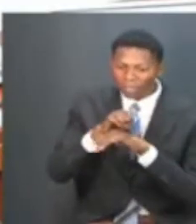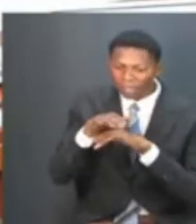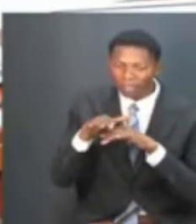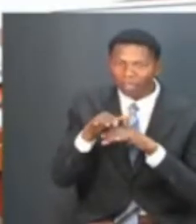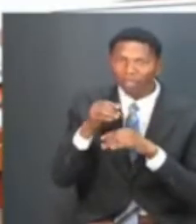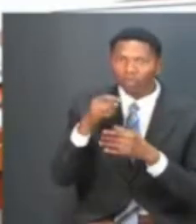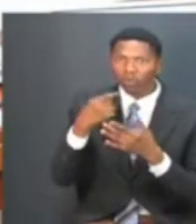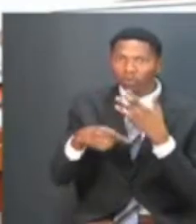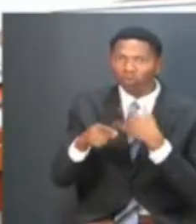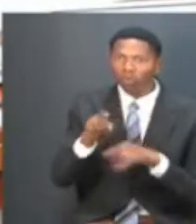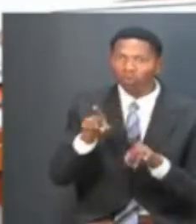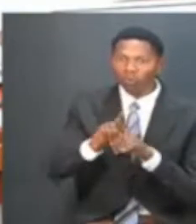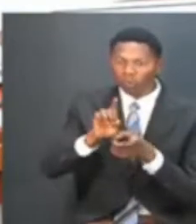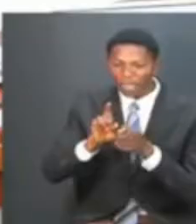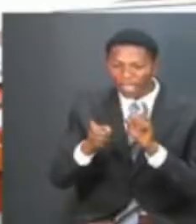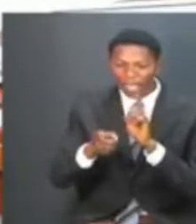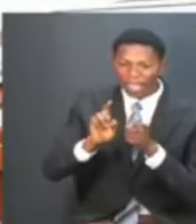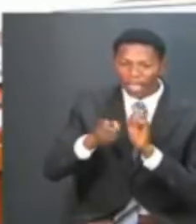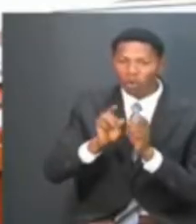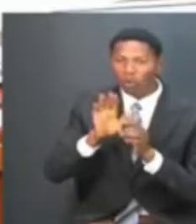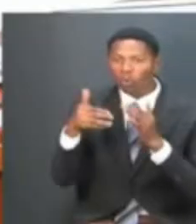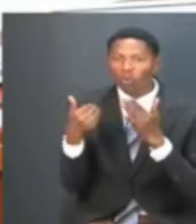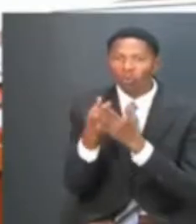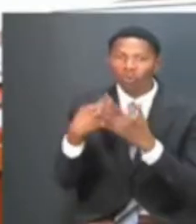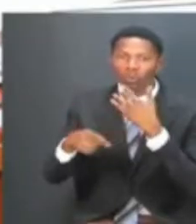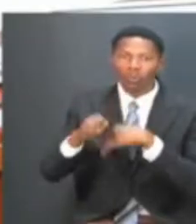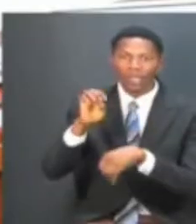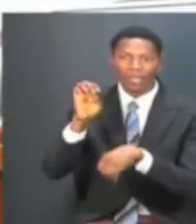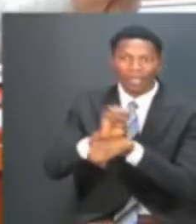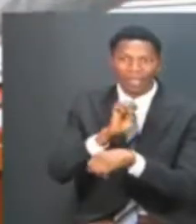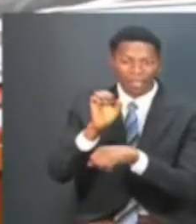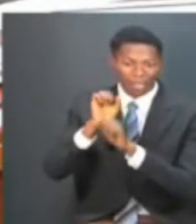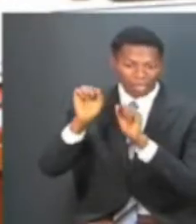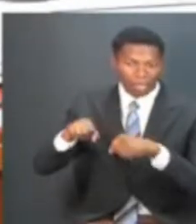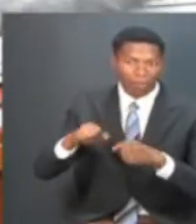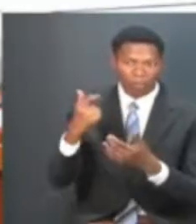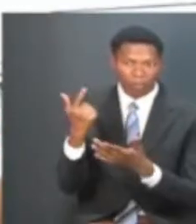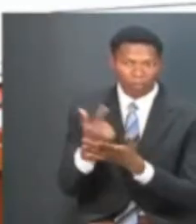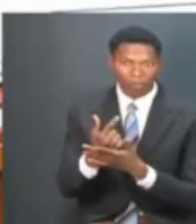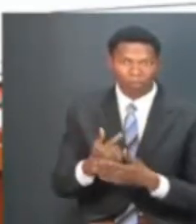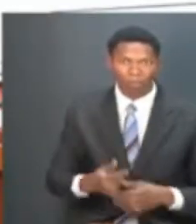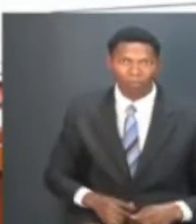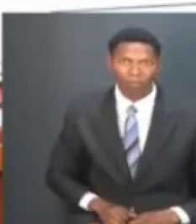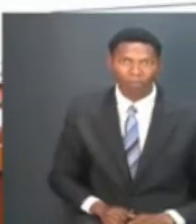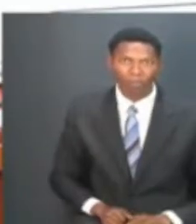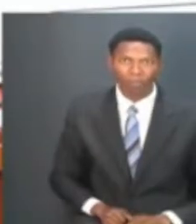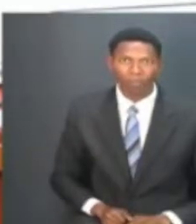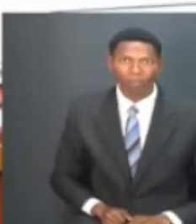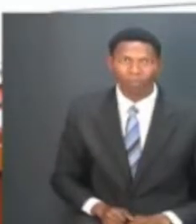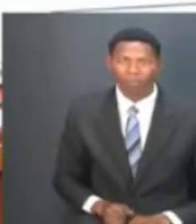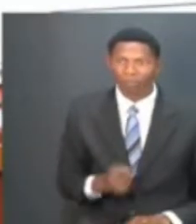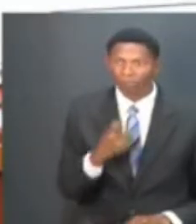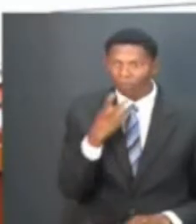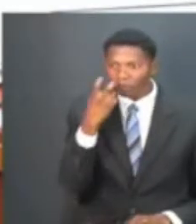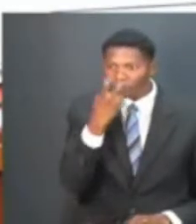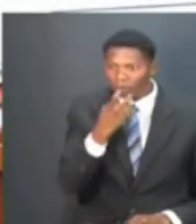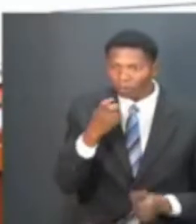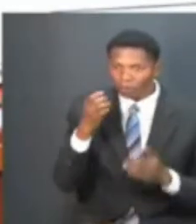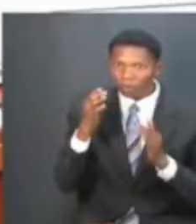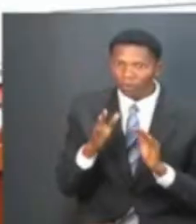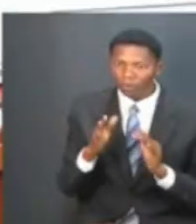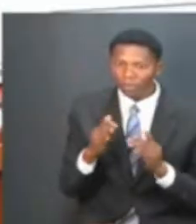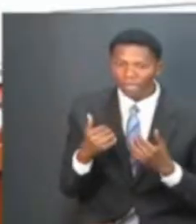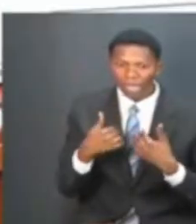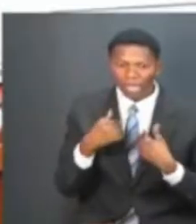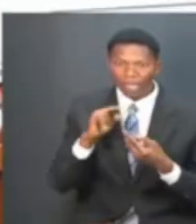to augment the employment capacity of Ghana. Mr. Speaker, there are a number